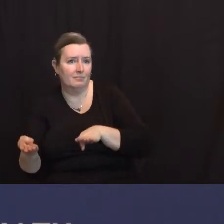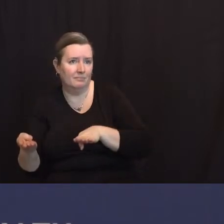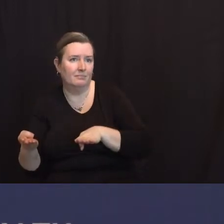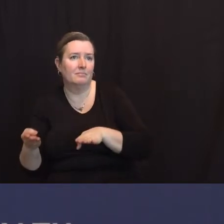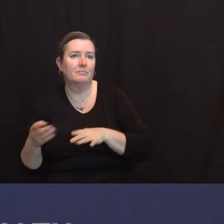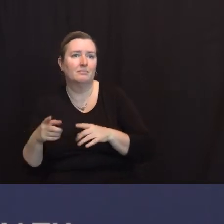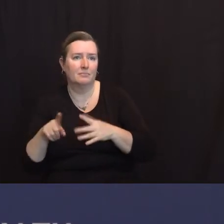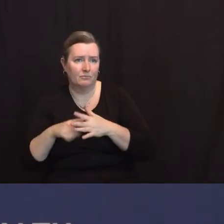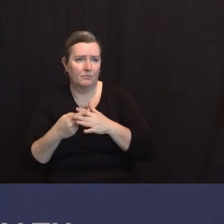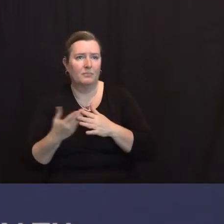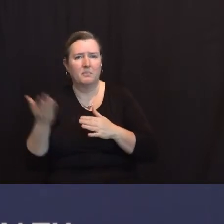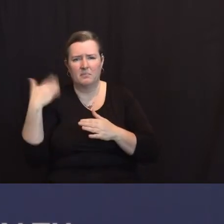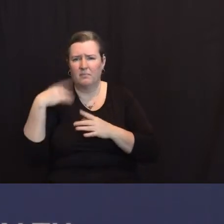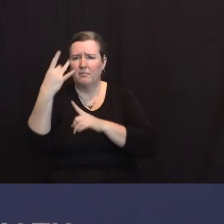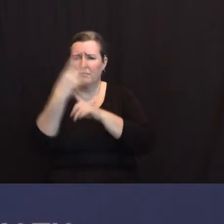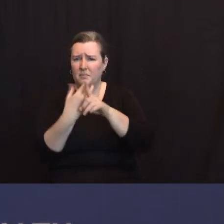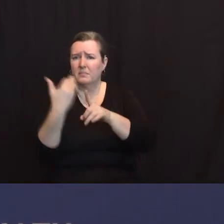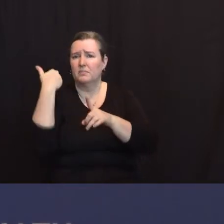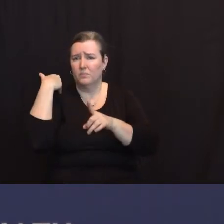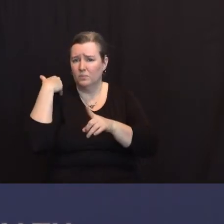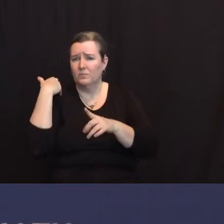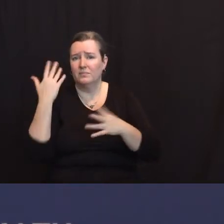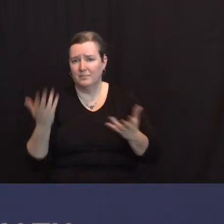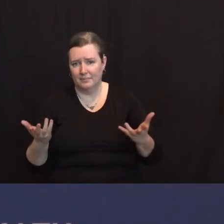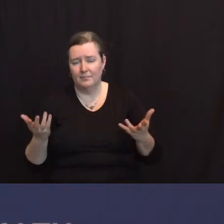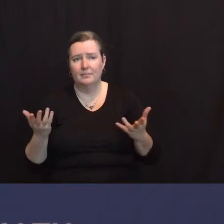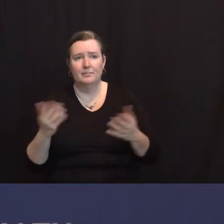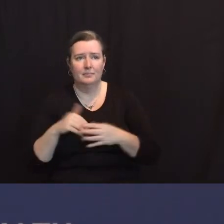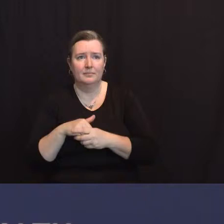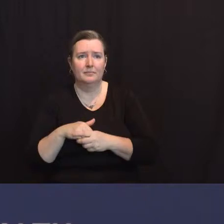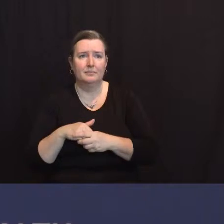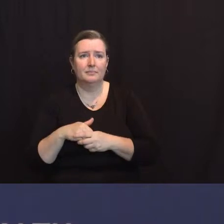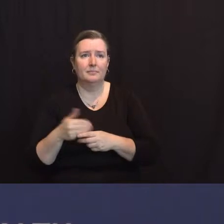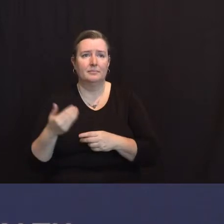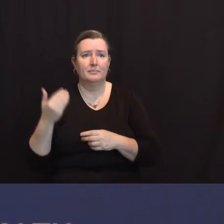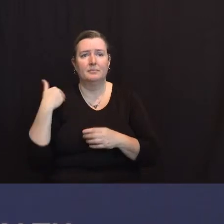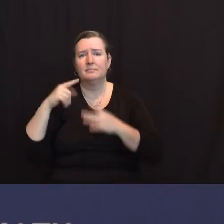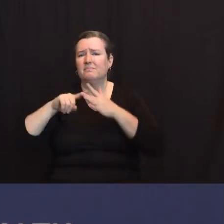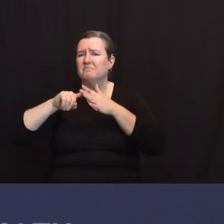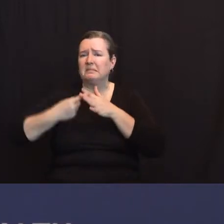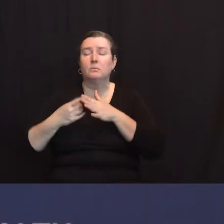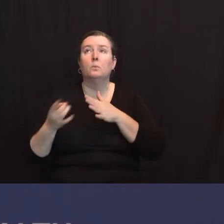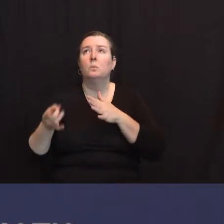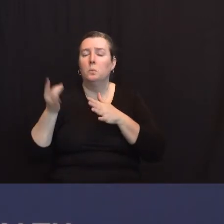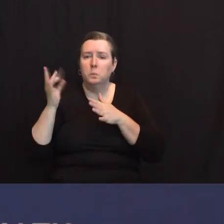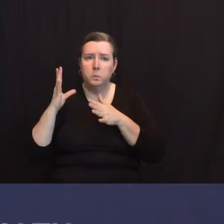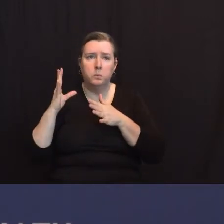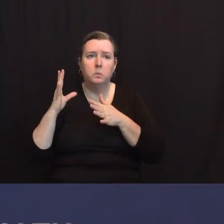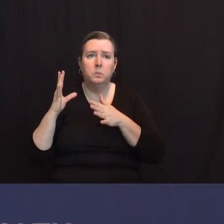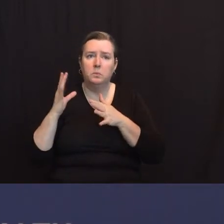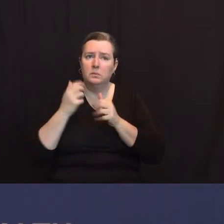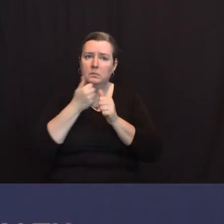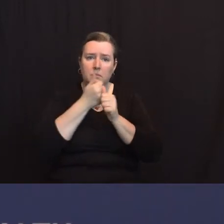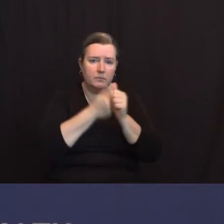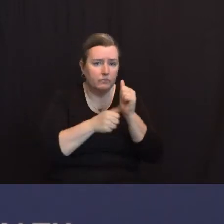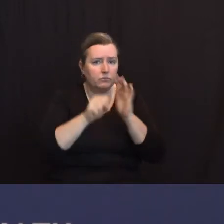Again, early on, clobbered every American state, particularly where the fires raged the